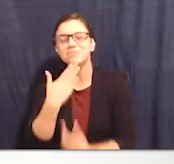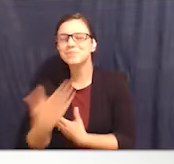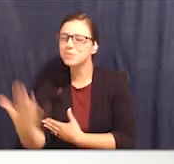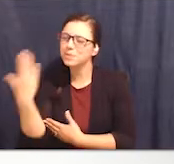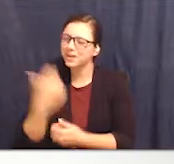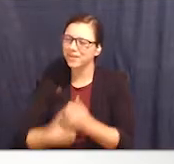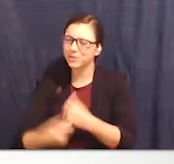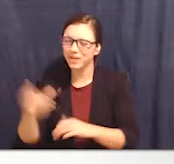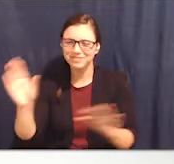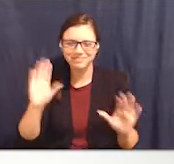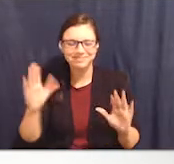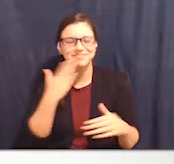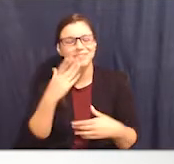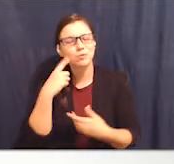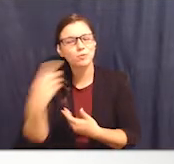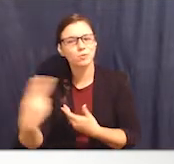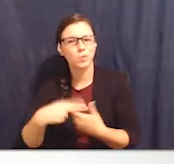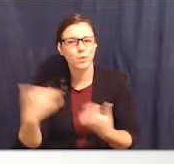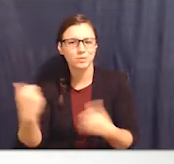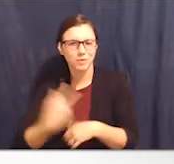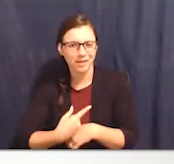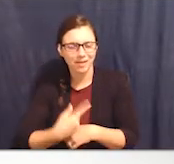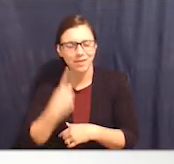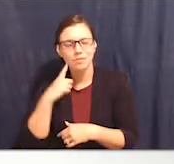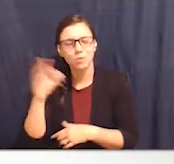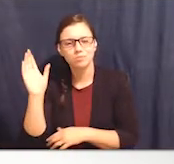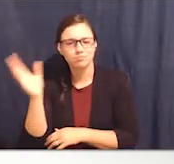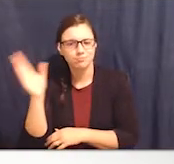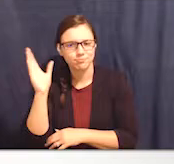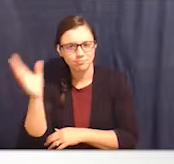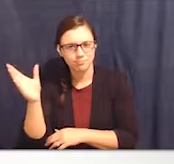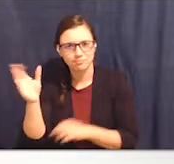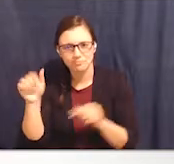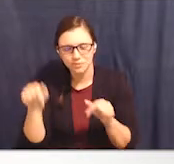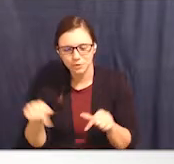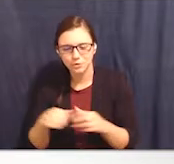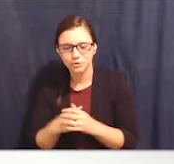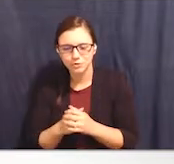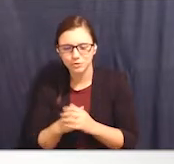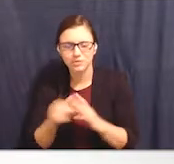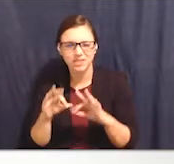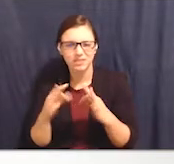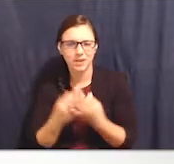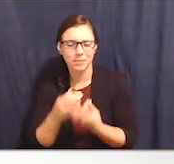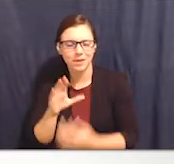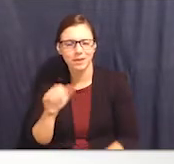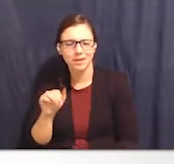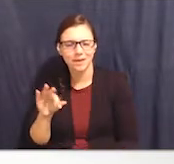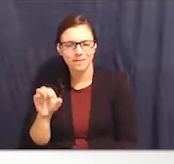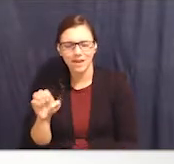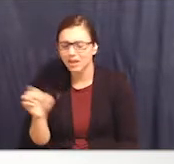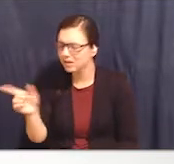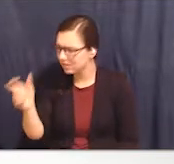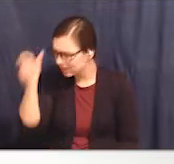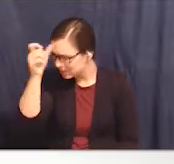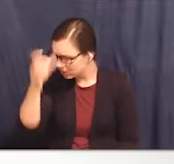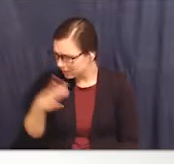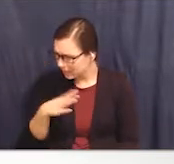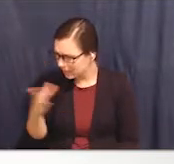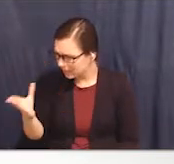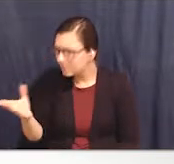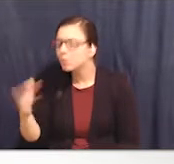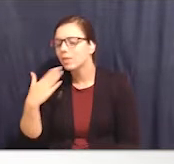Center. We're so glad that you're here. Today, we're going to do an overview of the Florida Center for Students with